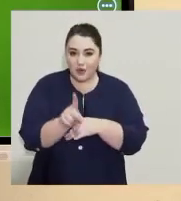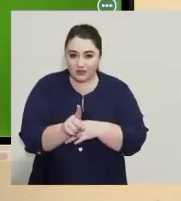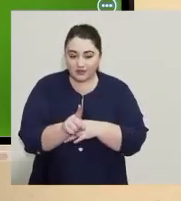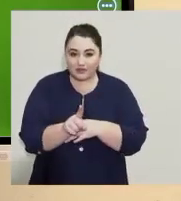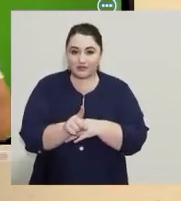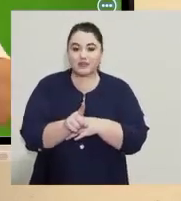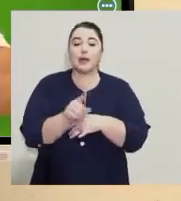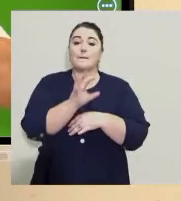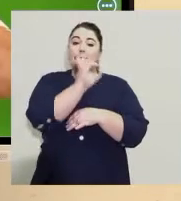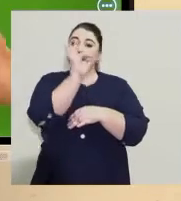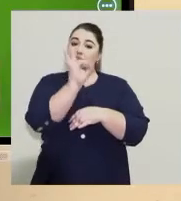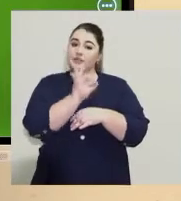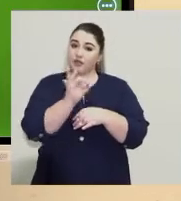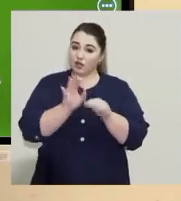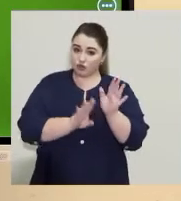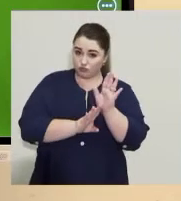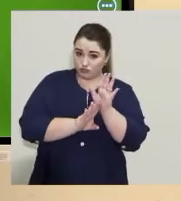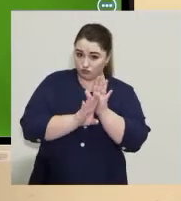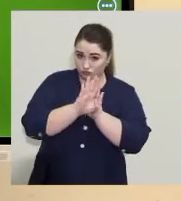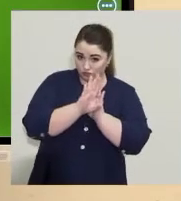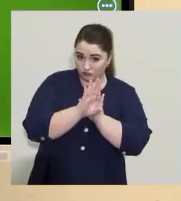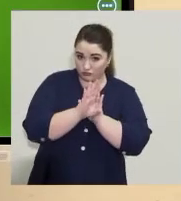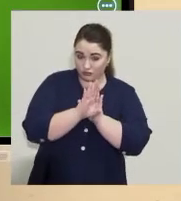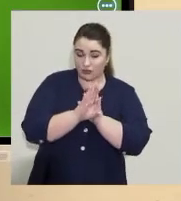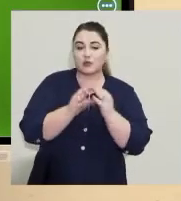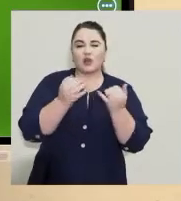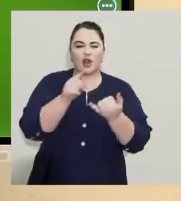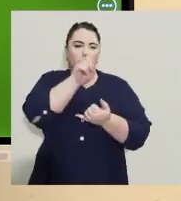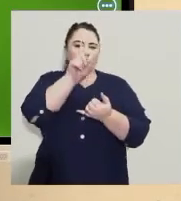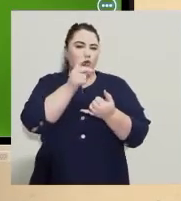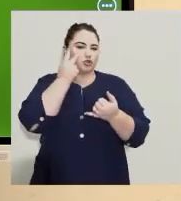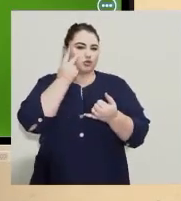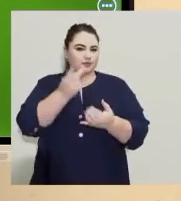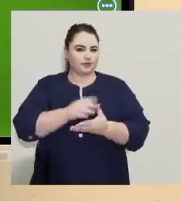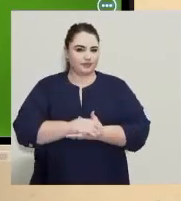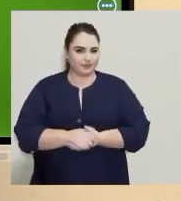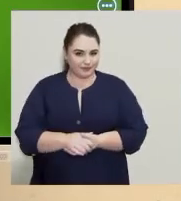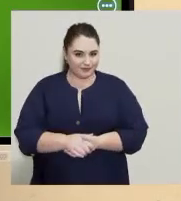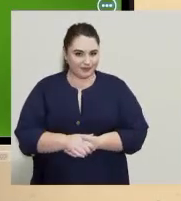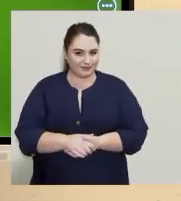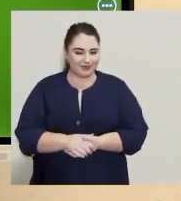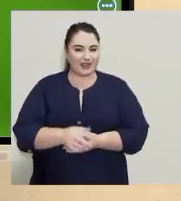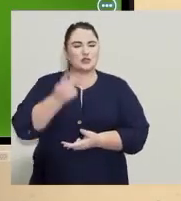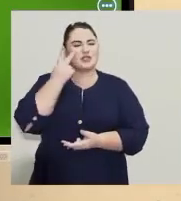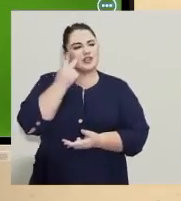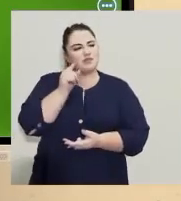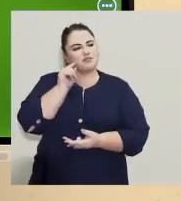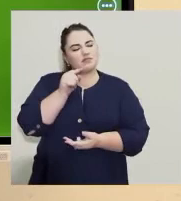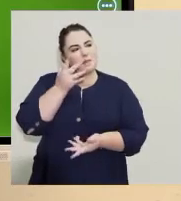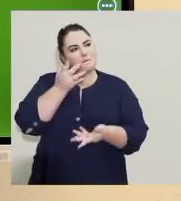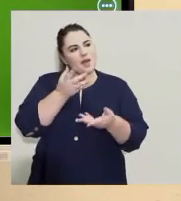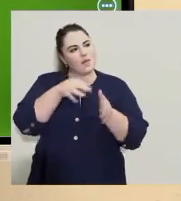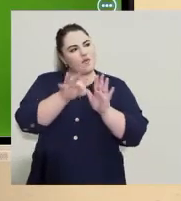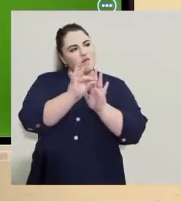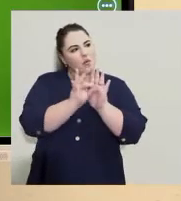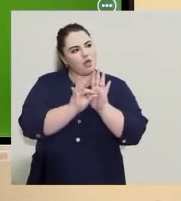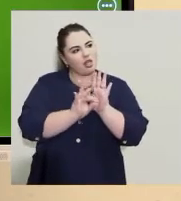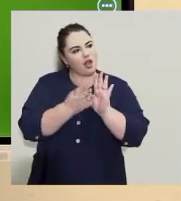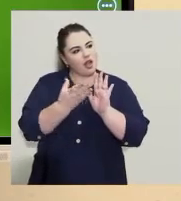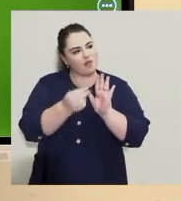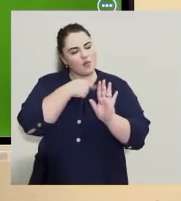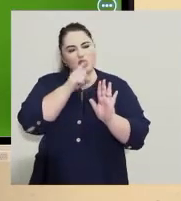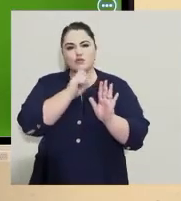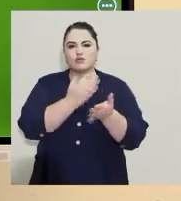struggle with percentage increase. So let's look at a question and then we see, isn't there perhaps